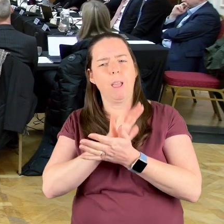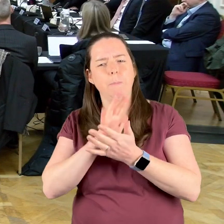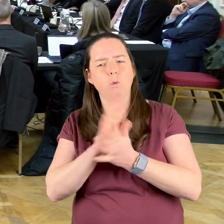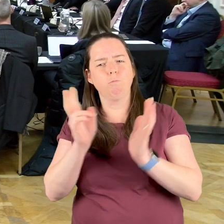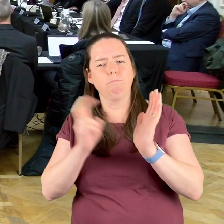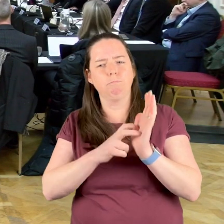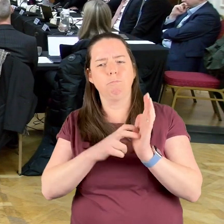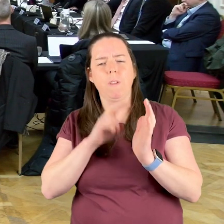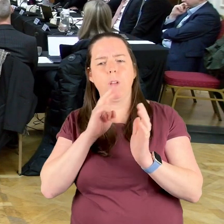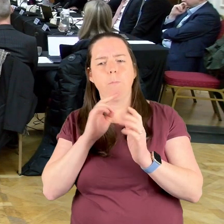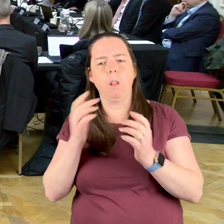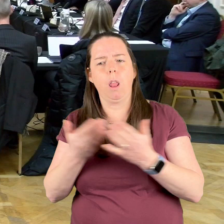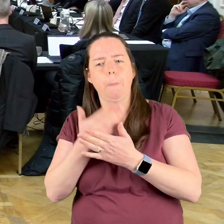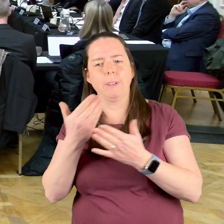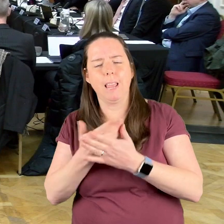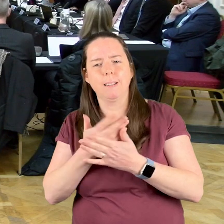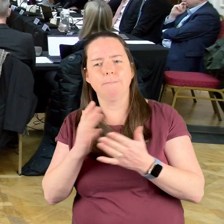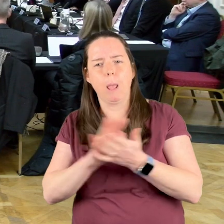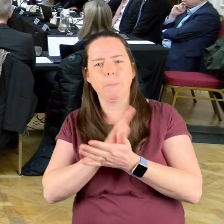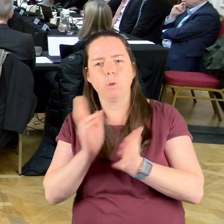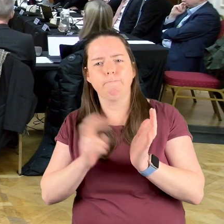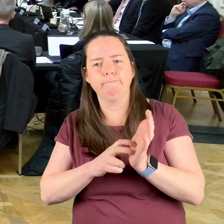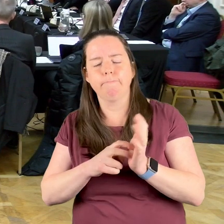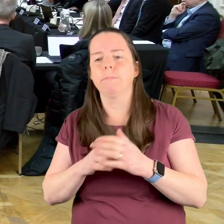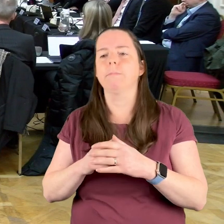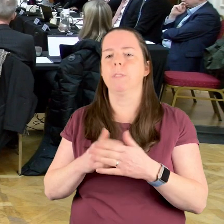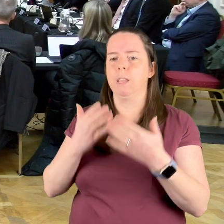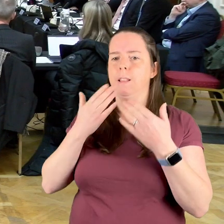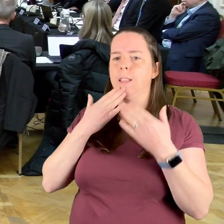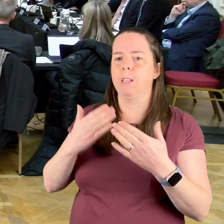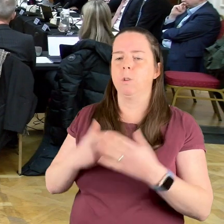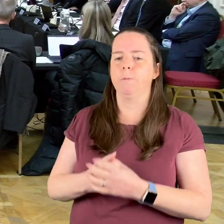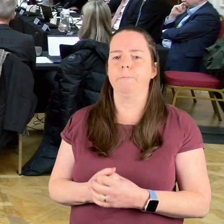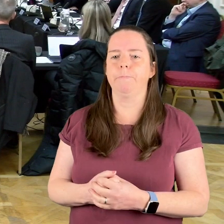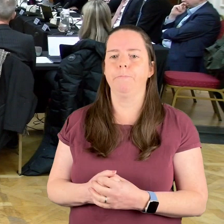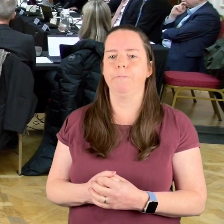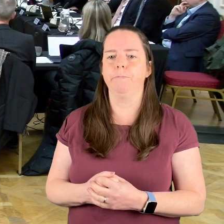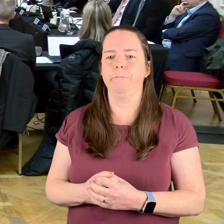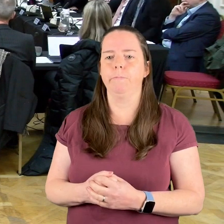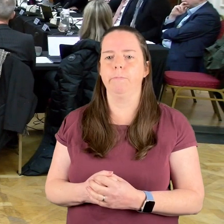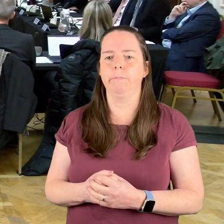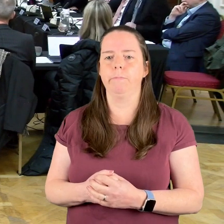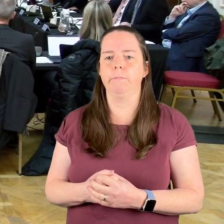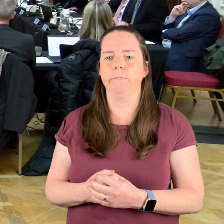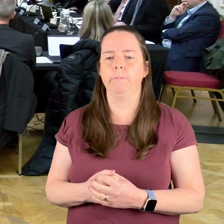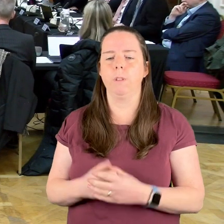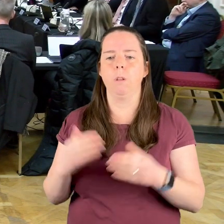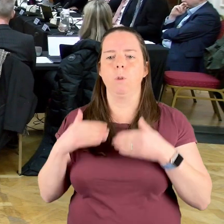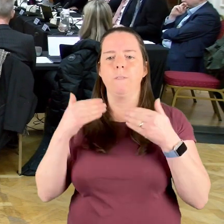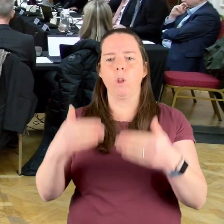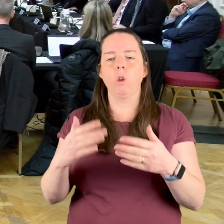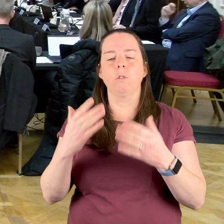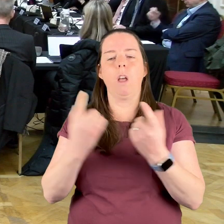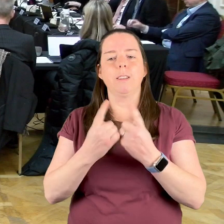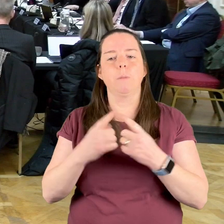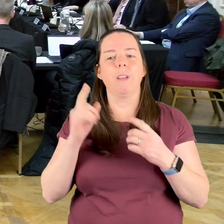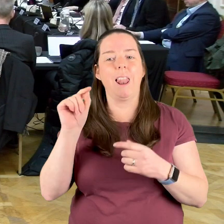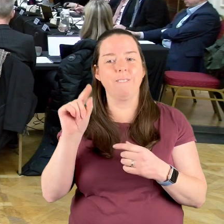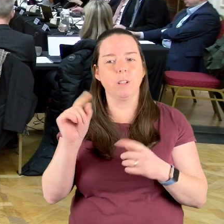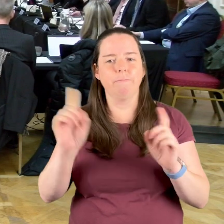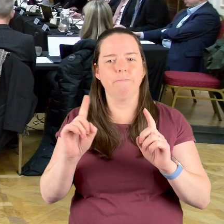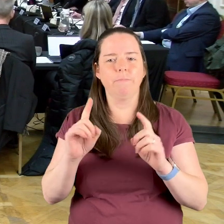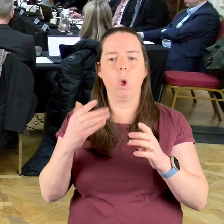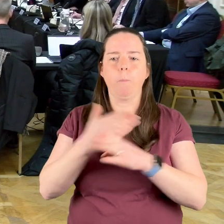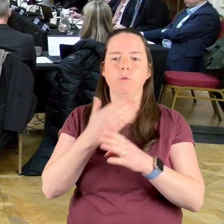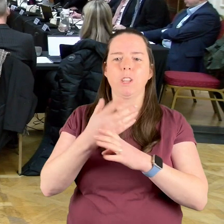the board content to note the verbal update? Thank you. Moving on to item 11,